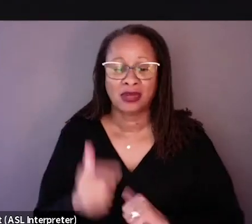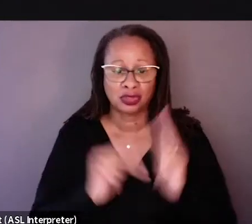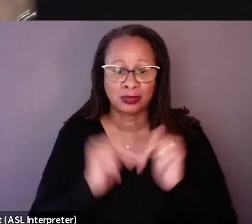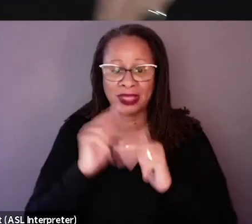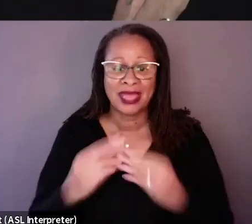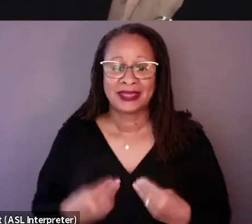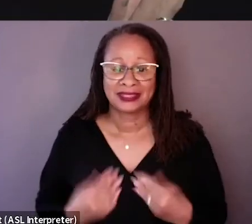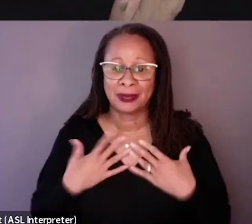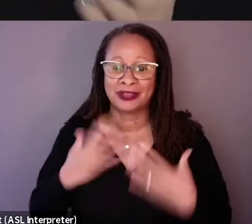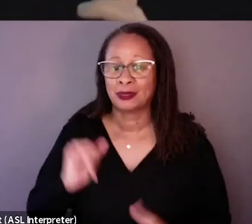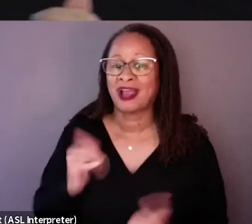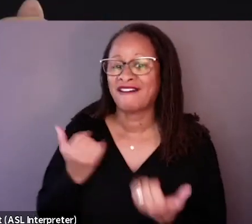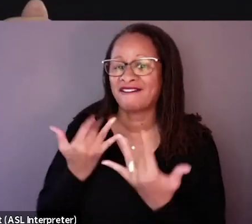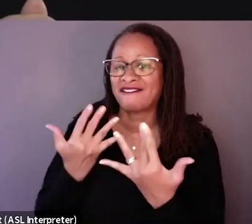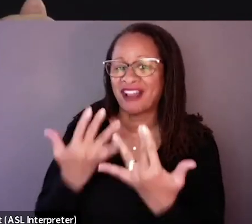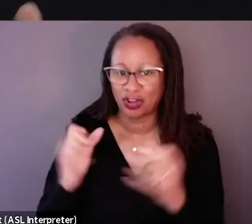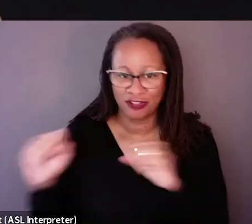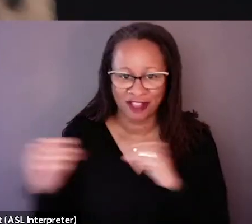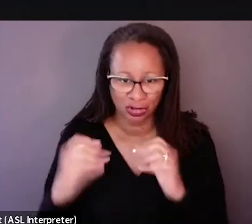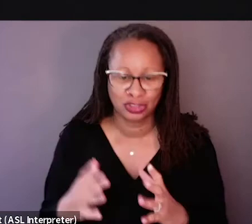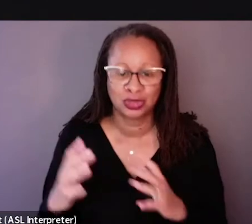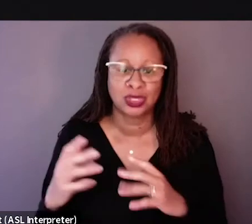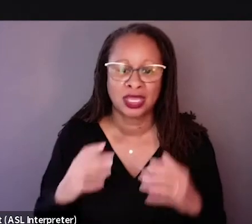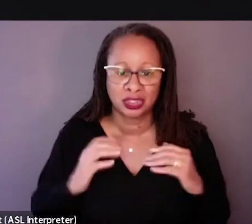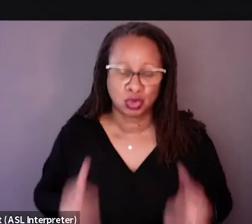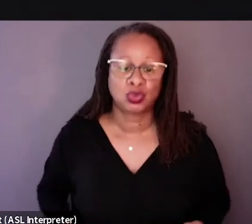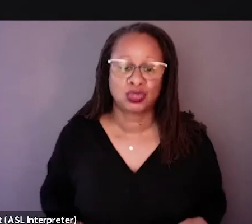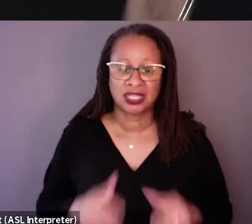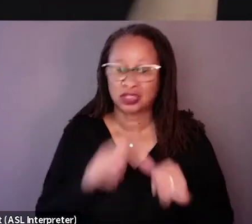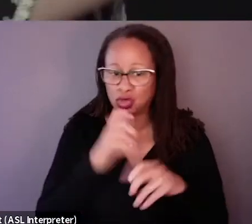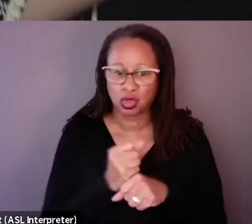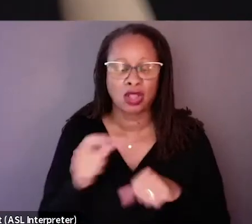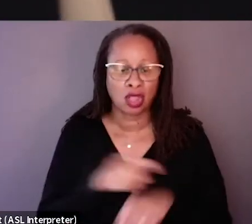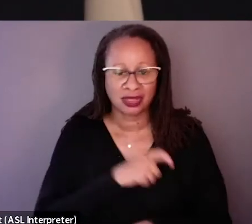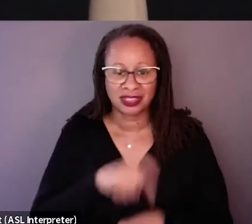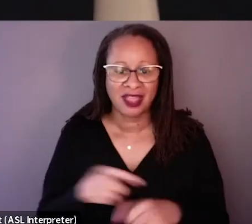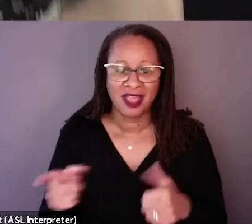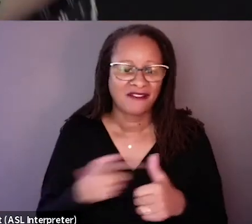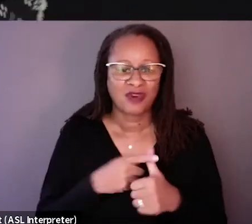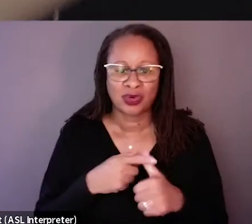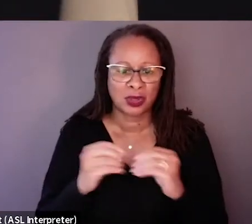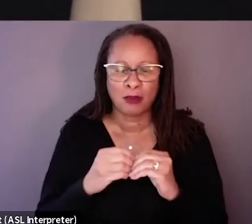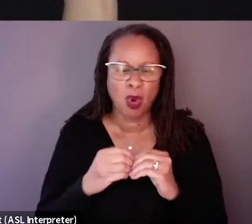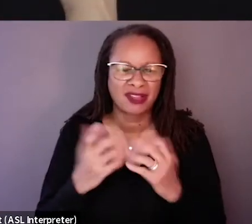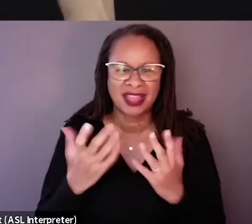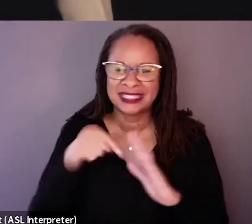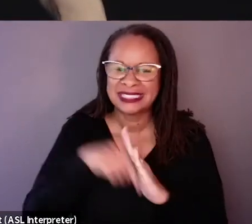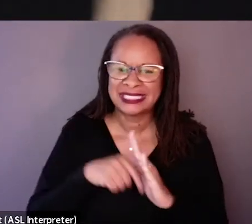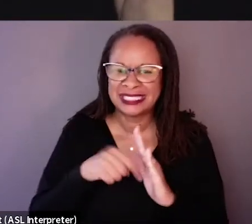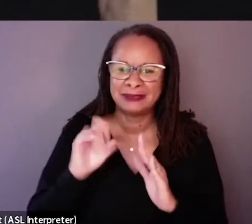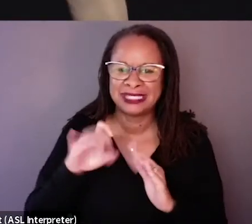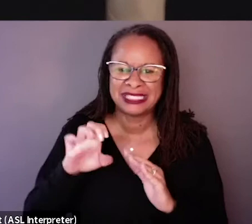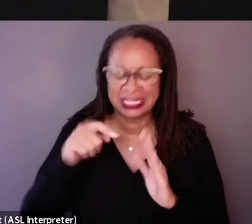inspired by firefighters' suits. It took a really long time, though. You know, at first there was more of the deep sea diver kind of metal